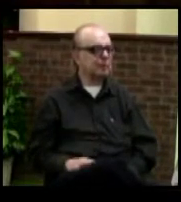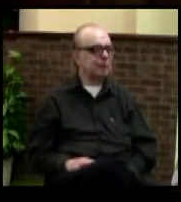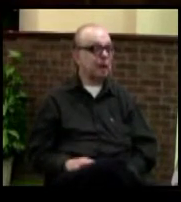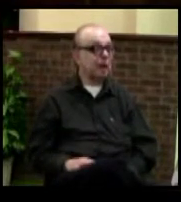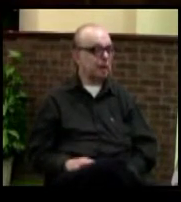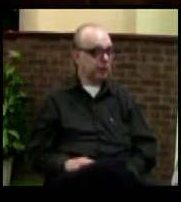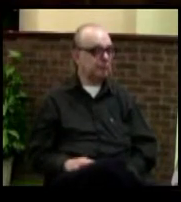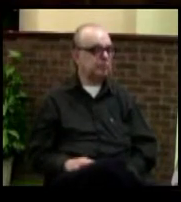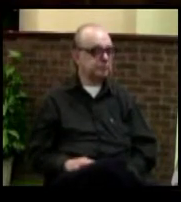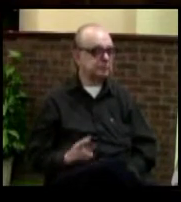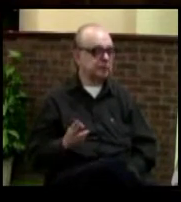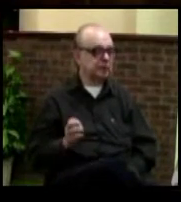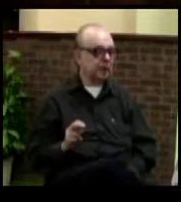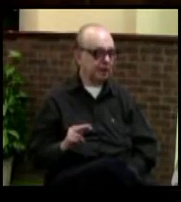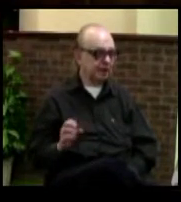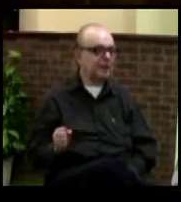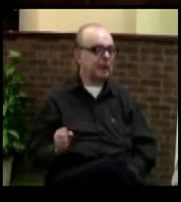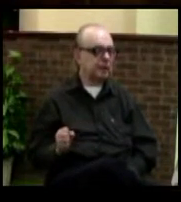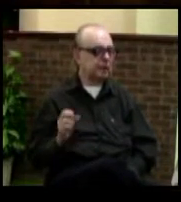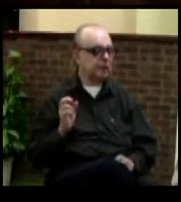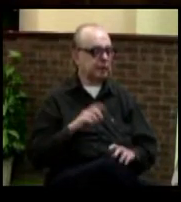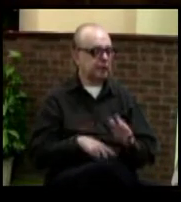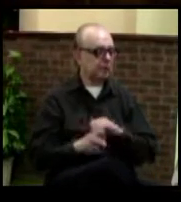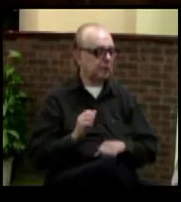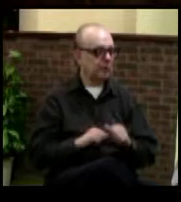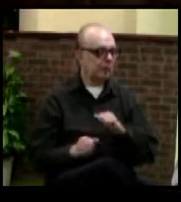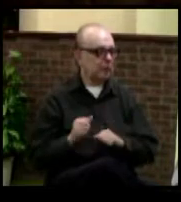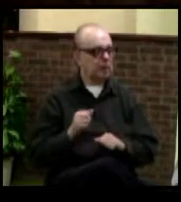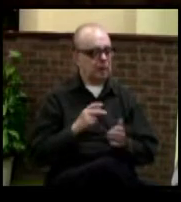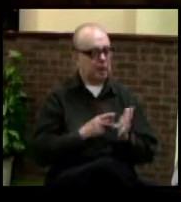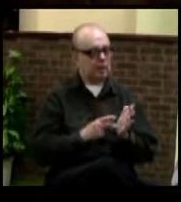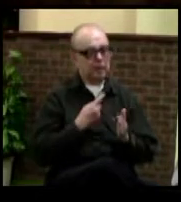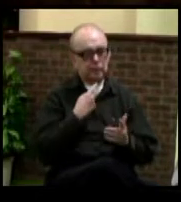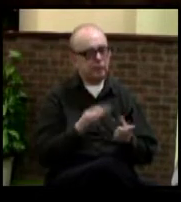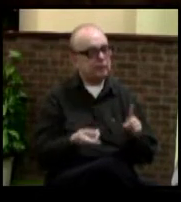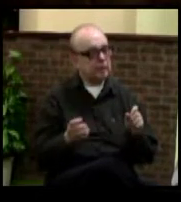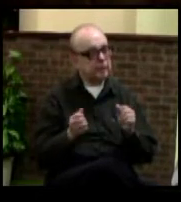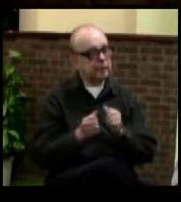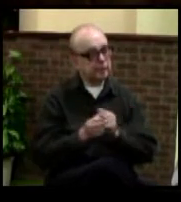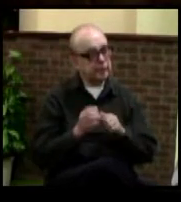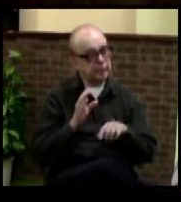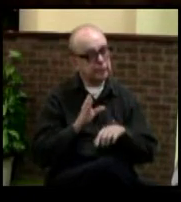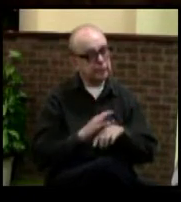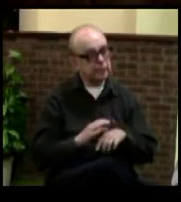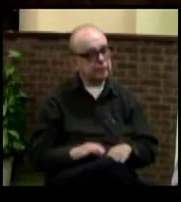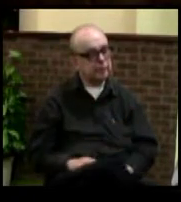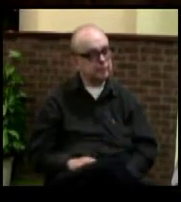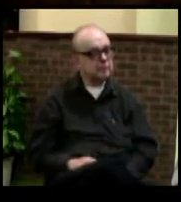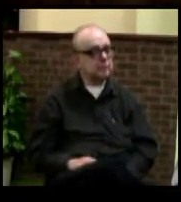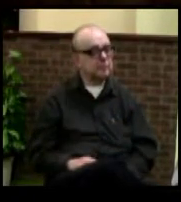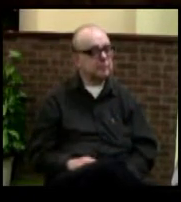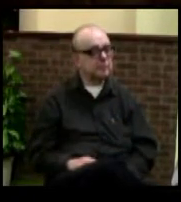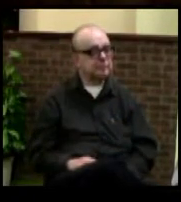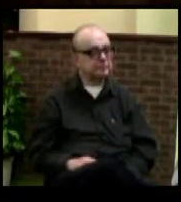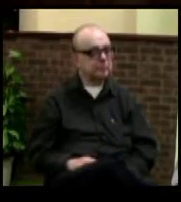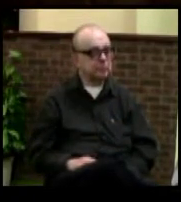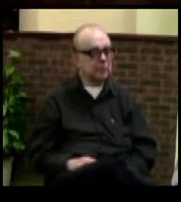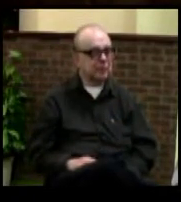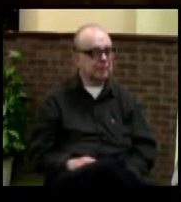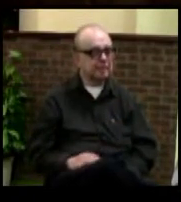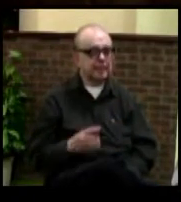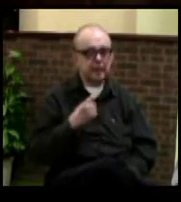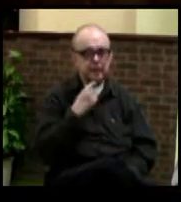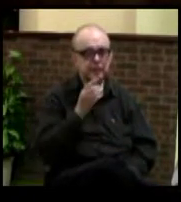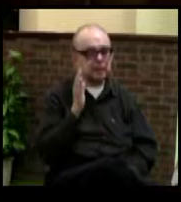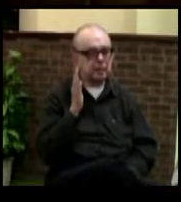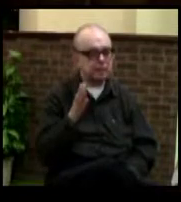They'll kill each other. And Paul was saying, this is what's going on in this church. Okay? And he's